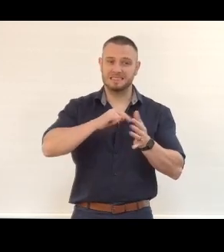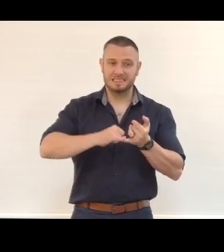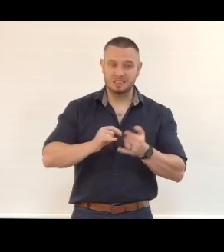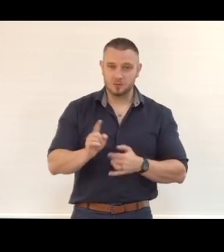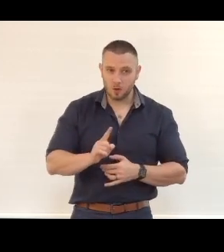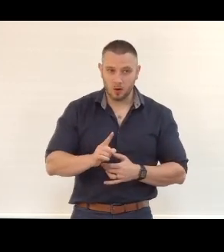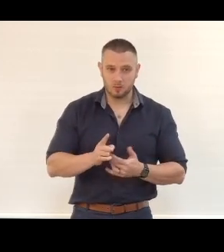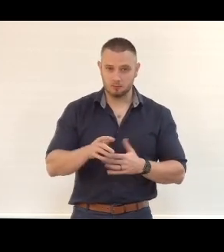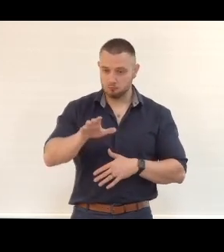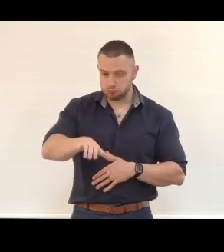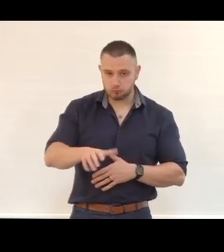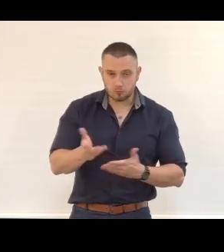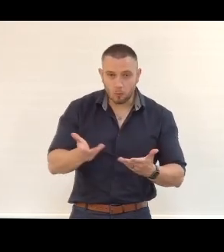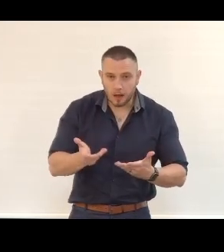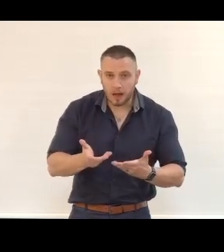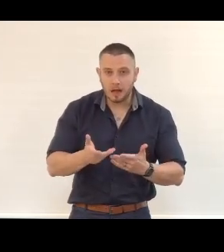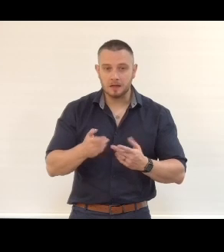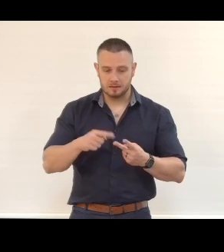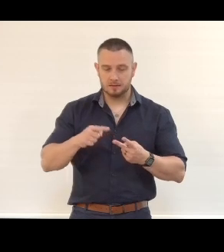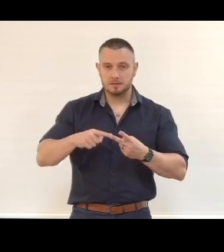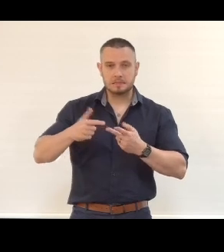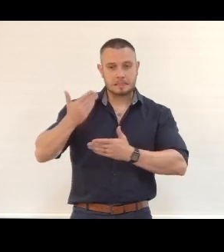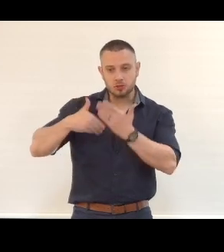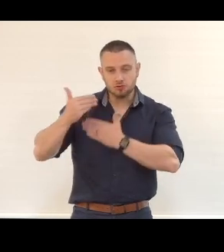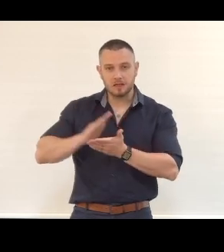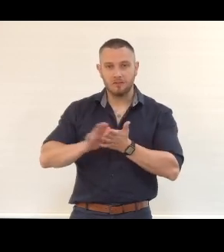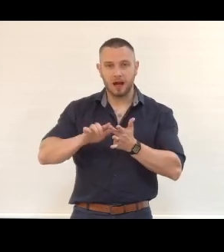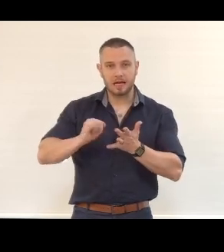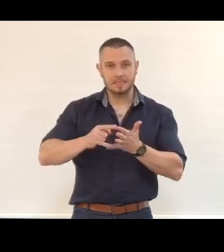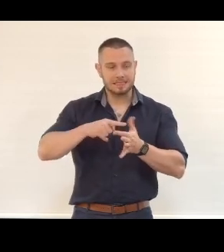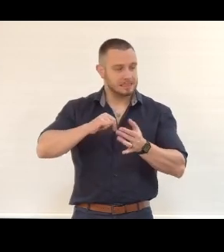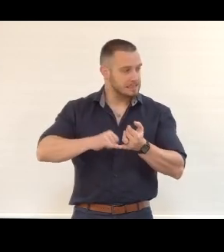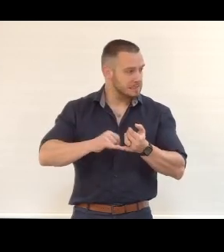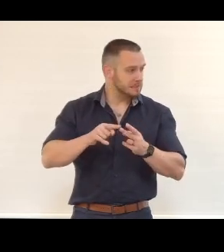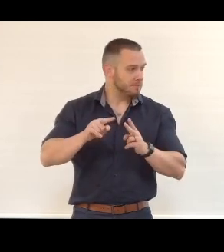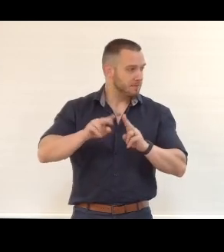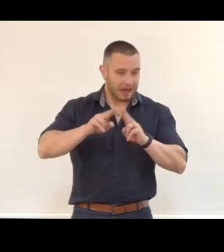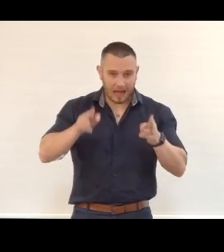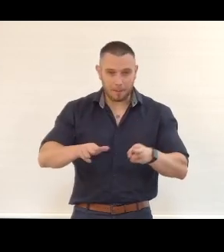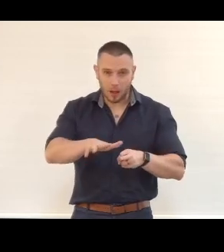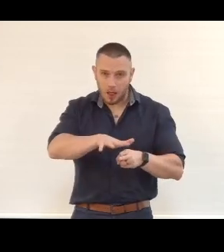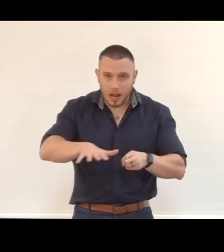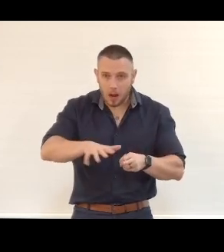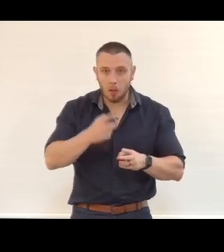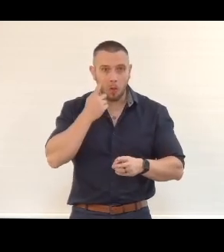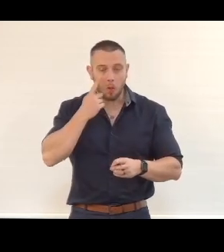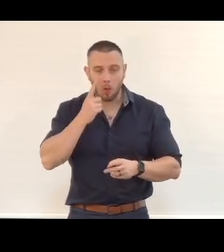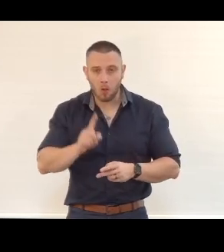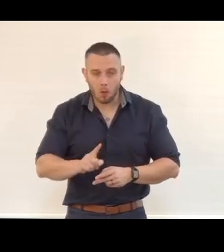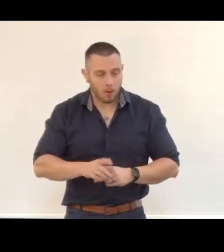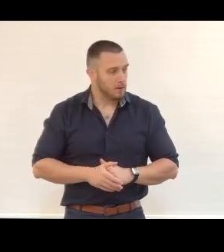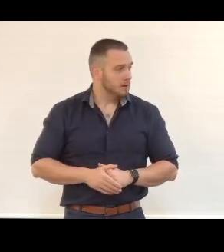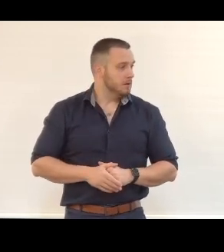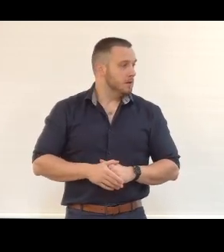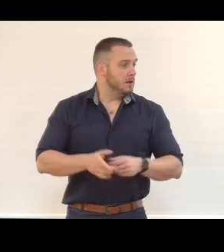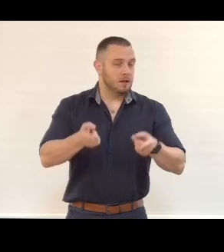located? A bit about the history of High Seas. Then about the habitat, the layout, how does it look like, stuff like that. And